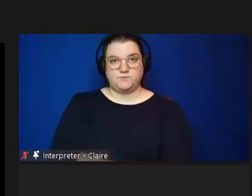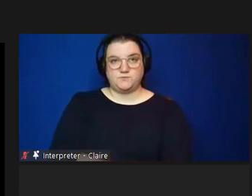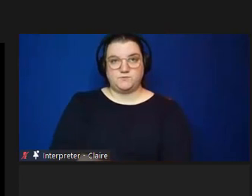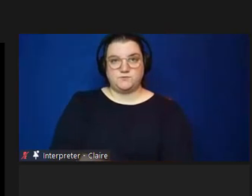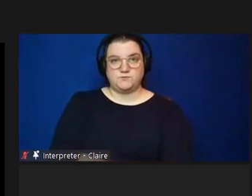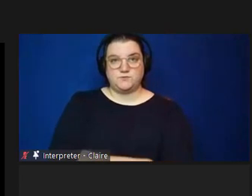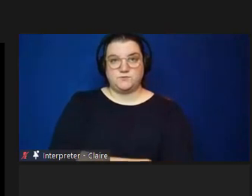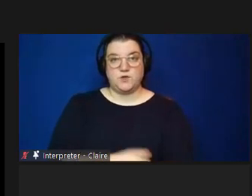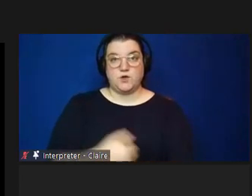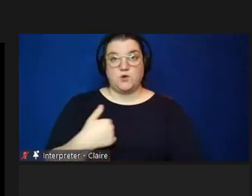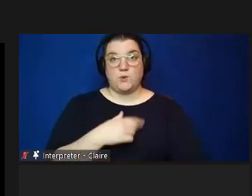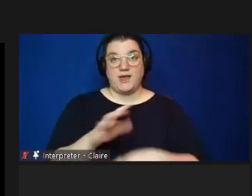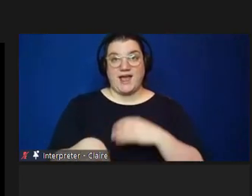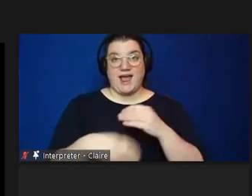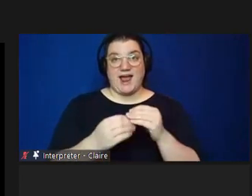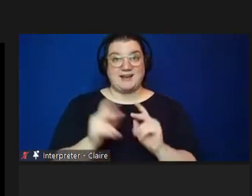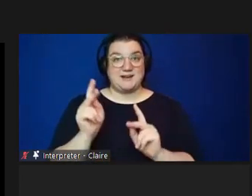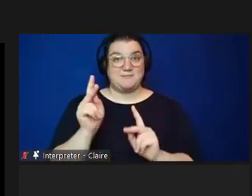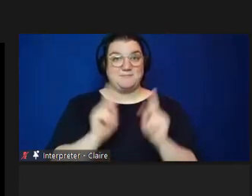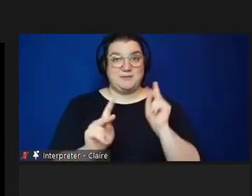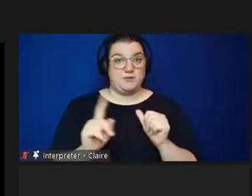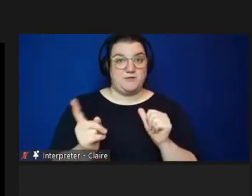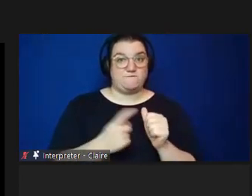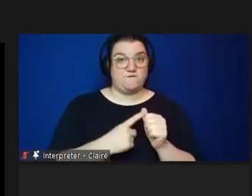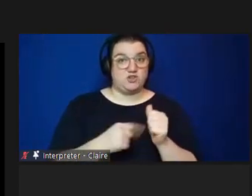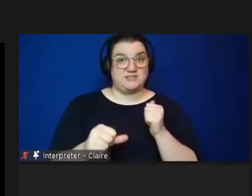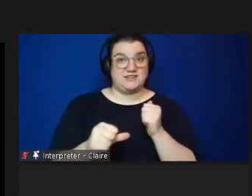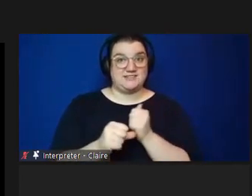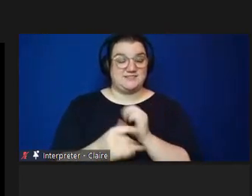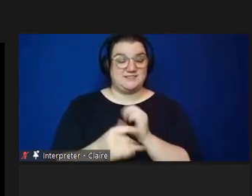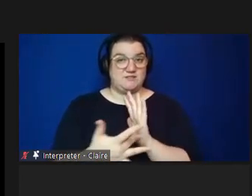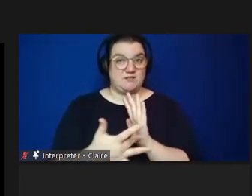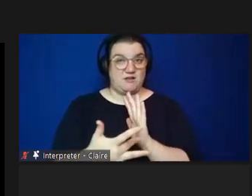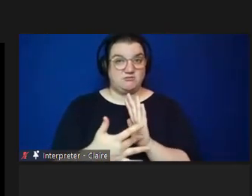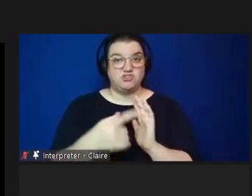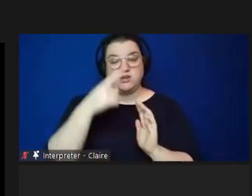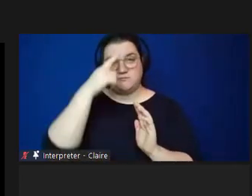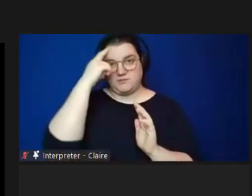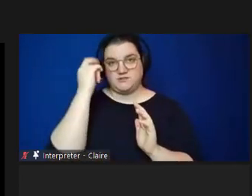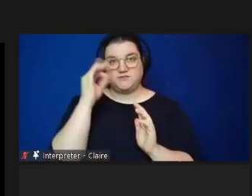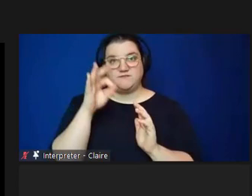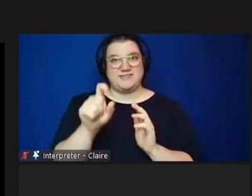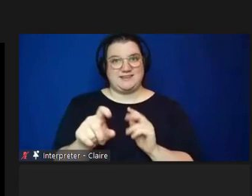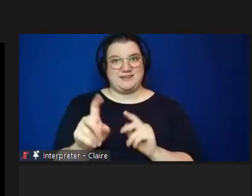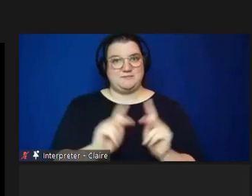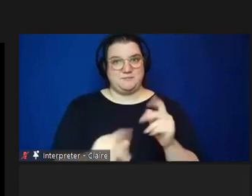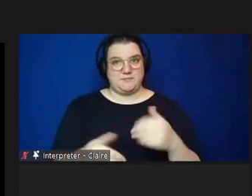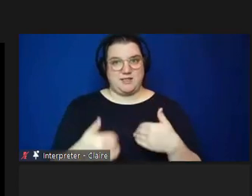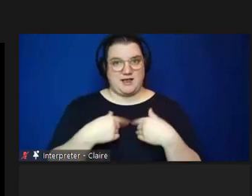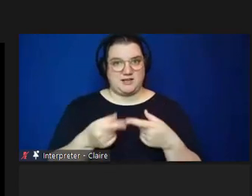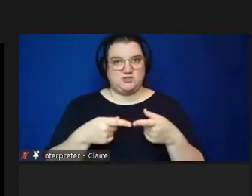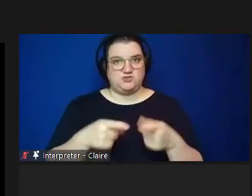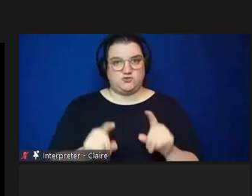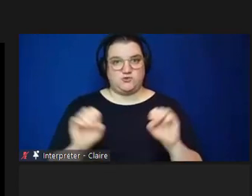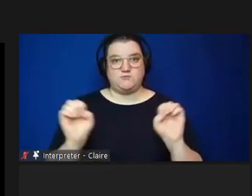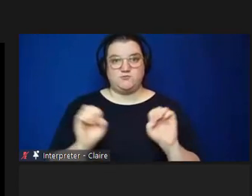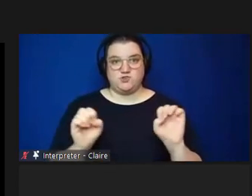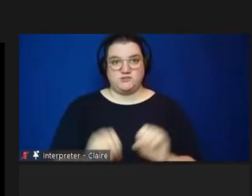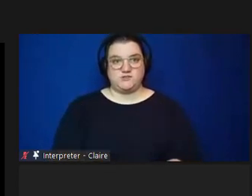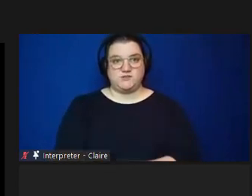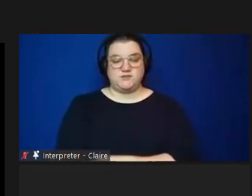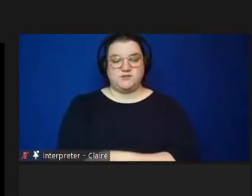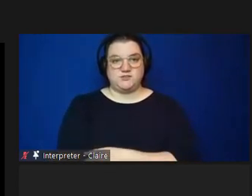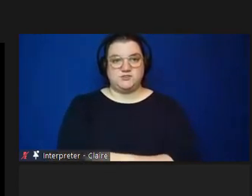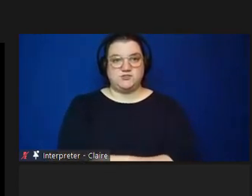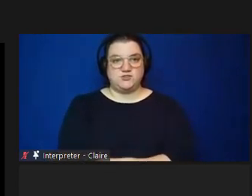First, assistive technology, because of the need that people have during emergencies